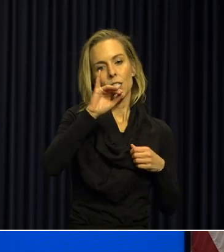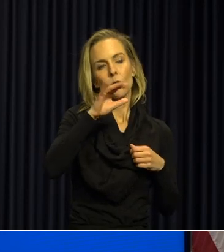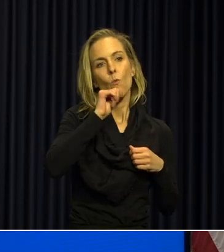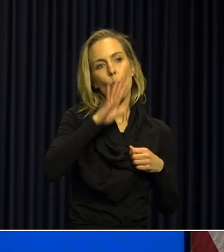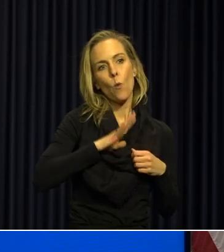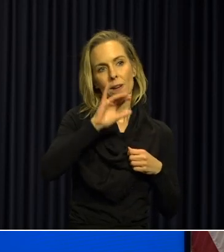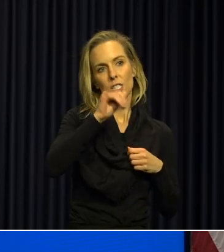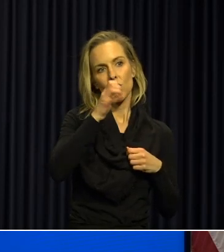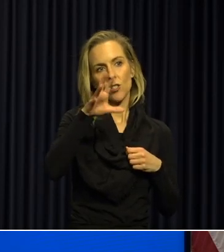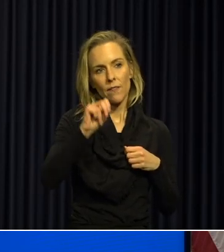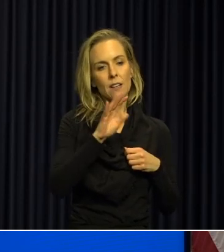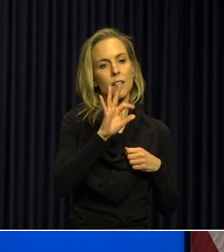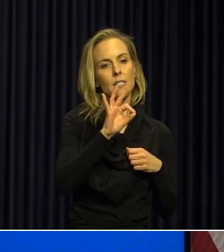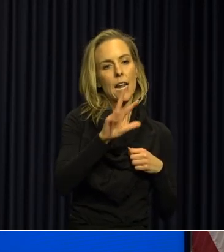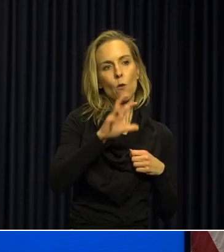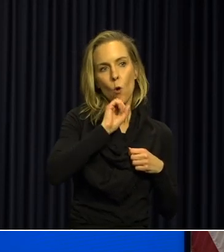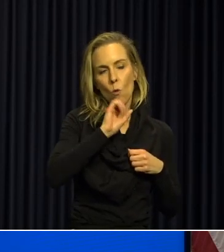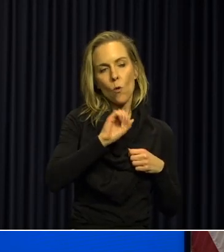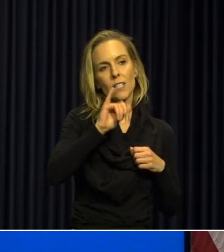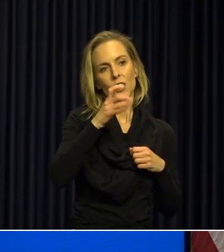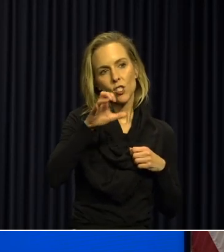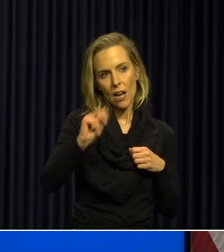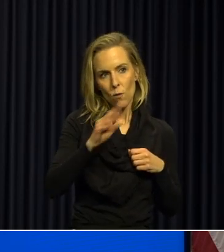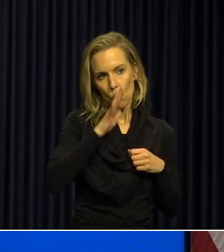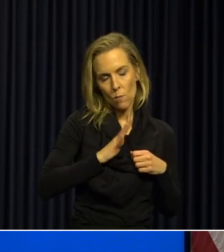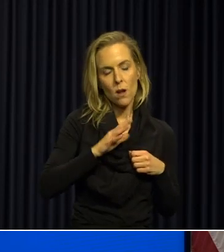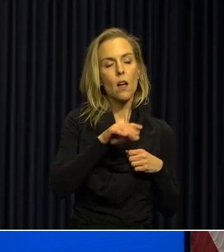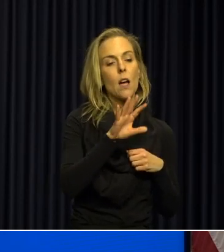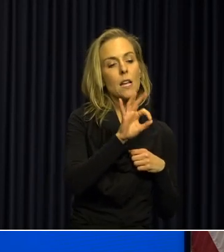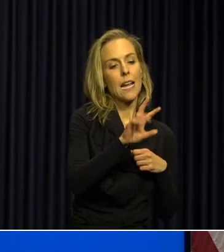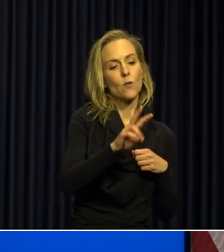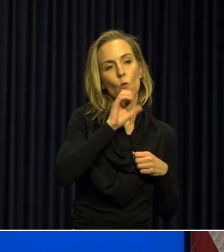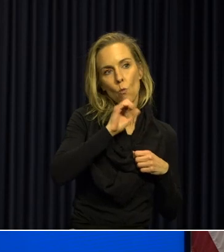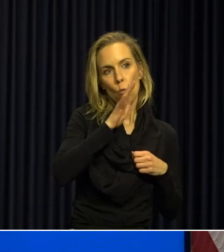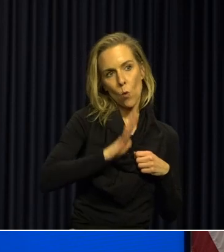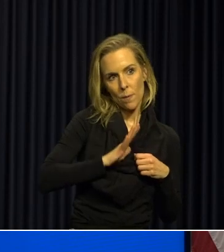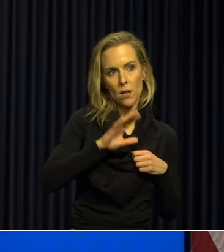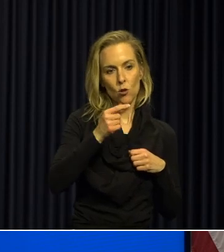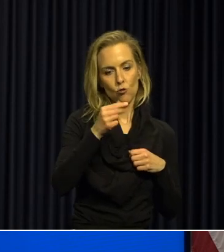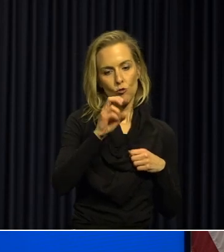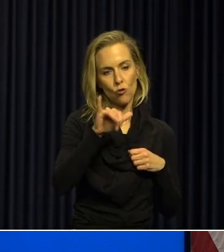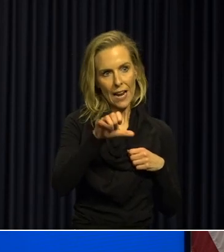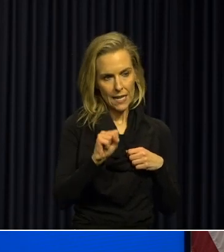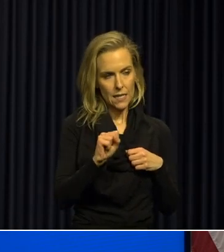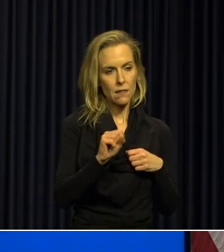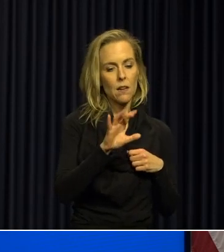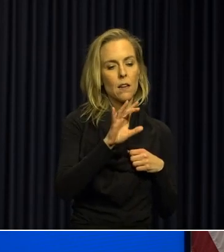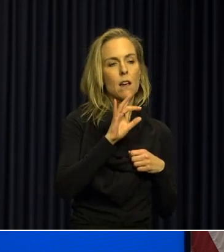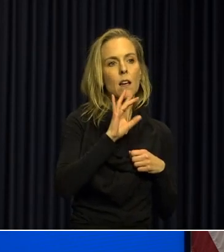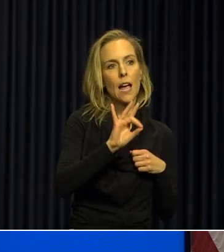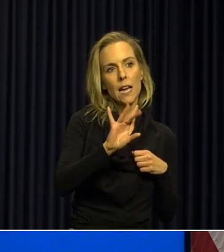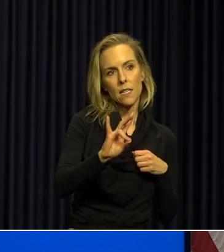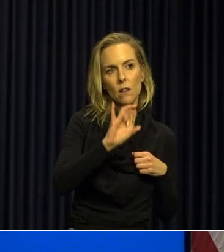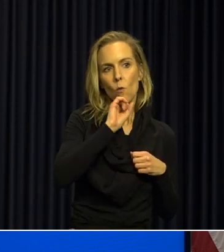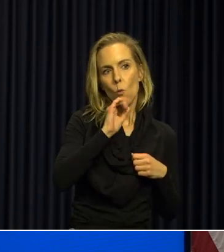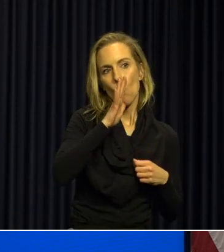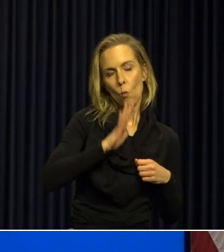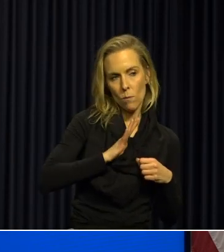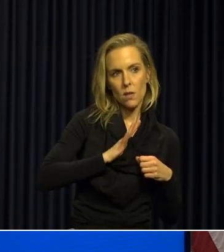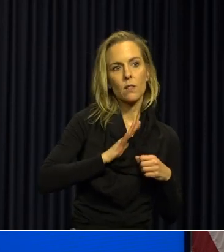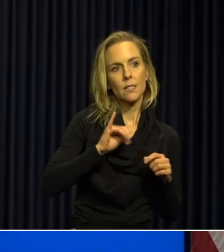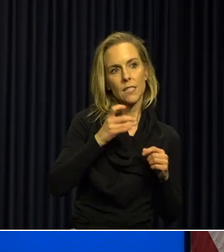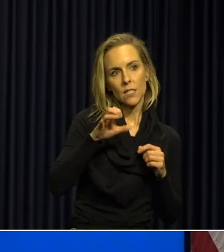Jefferson, a 93-year-old female in Jefferson, 92-year-old female in Graves, and an 87-year-old female